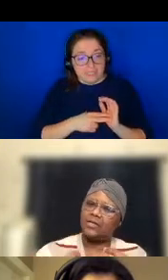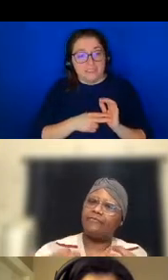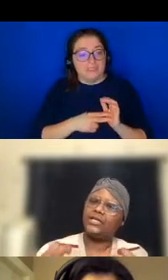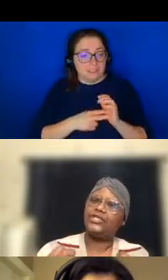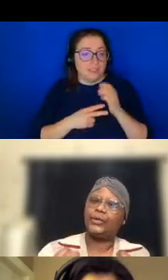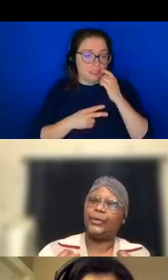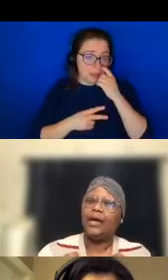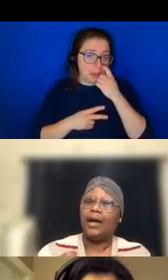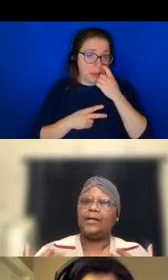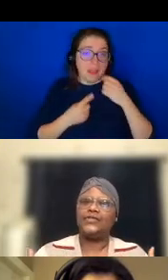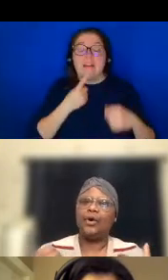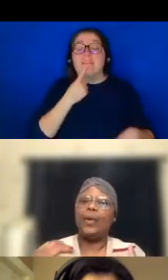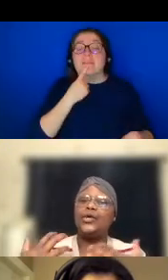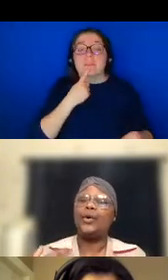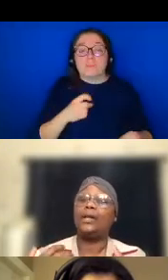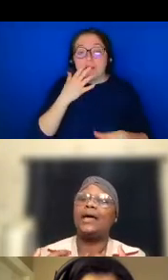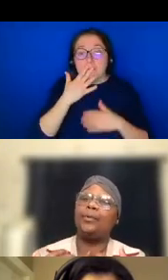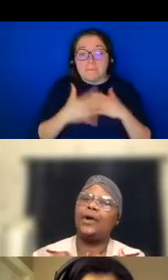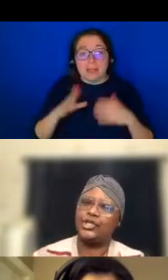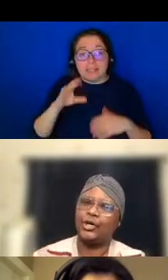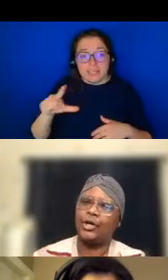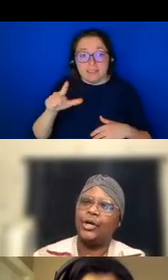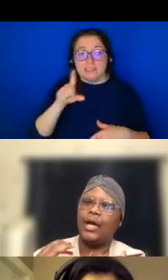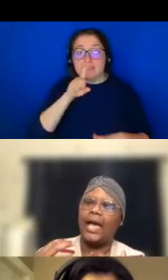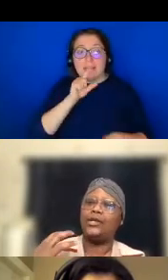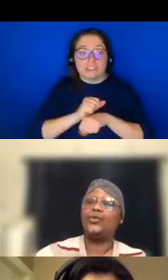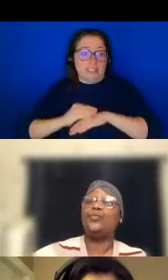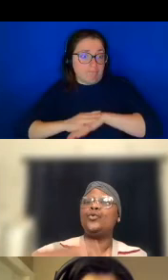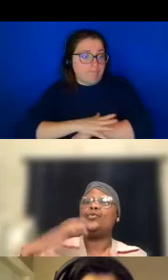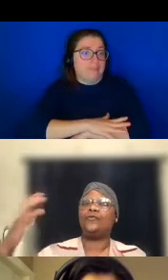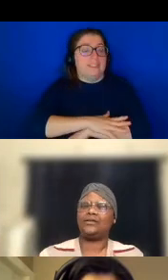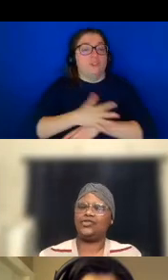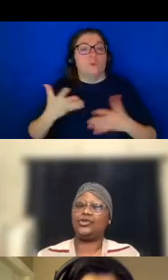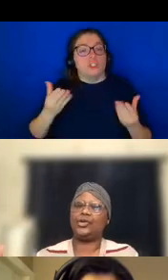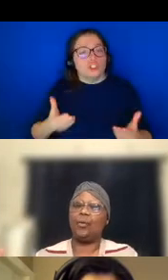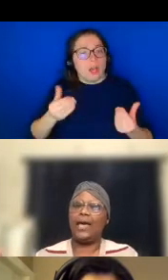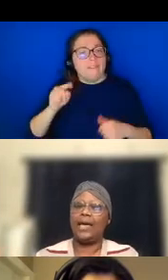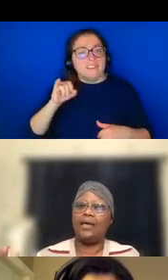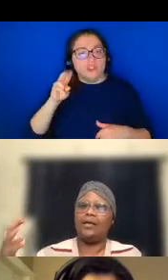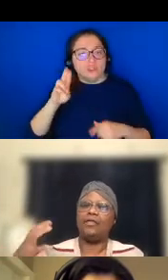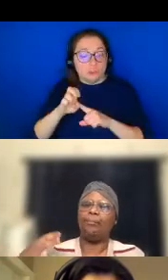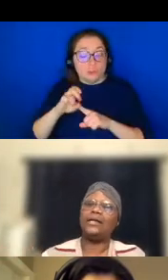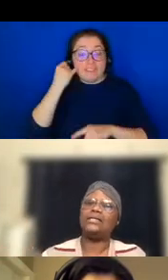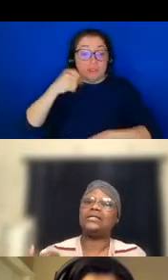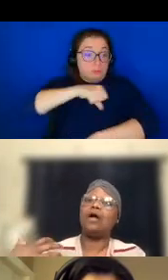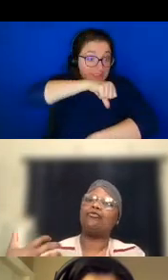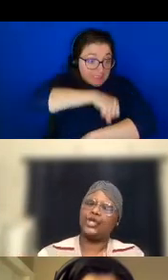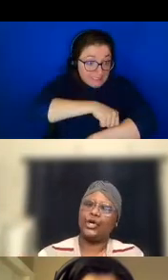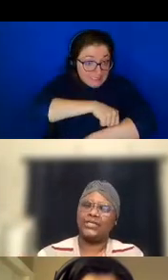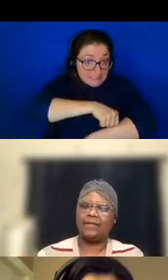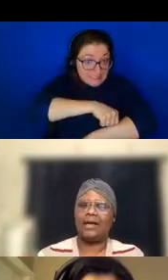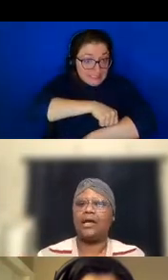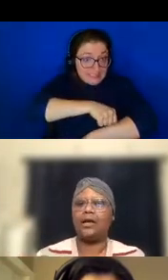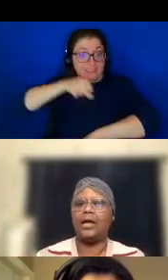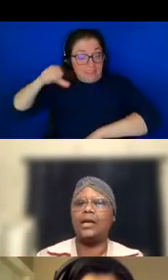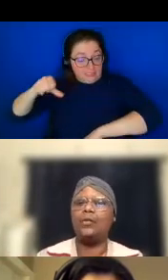the soft tissue. And so when you apply pressure and you move that structure away, the blood does not return